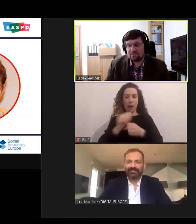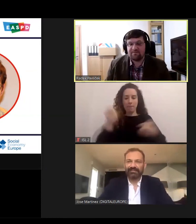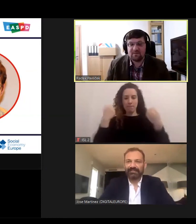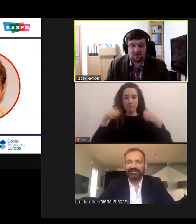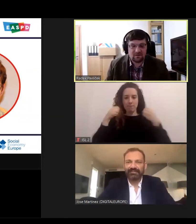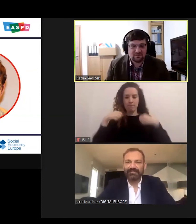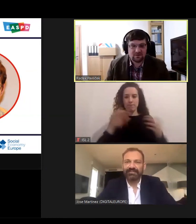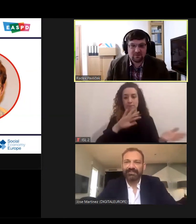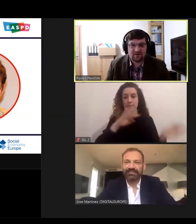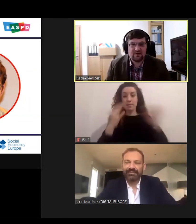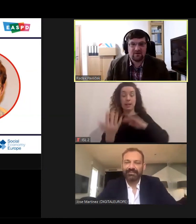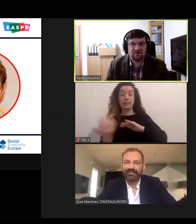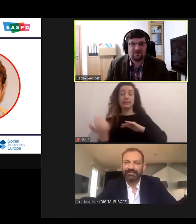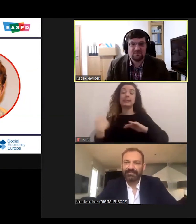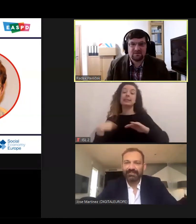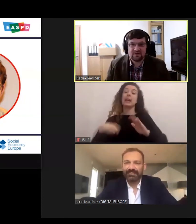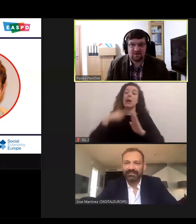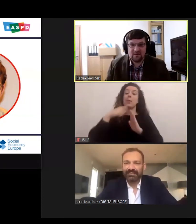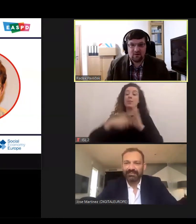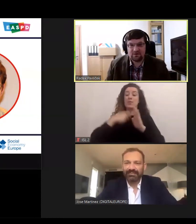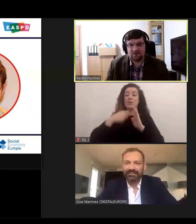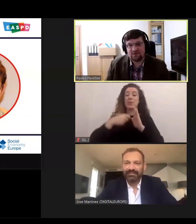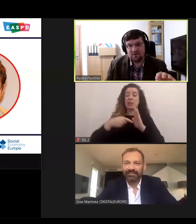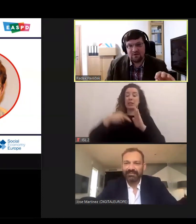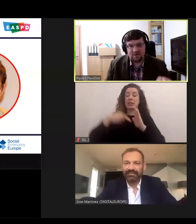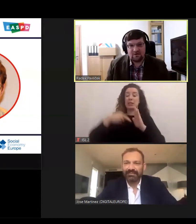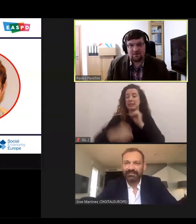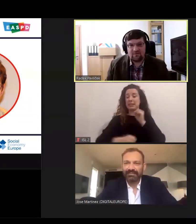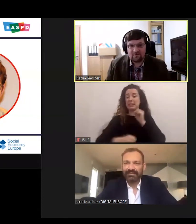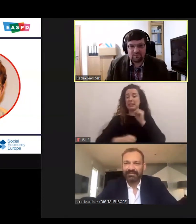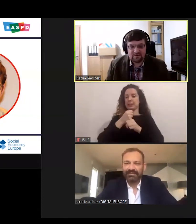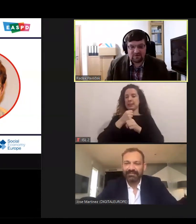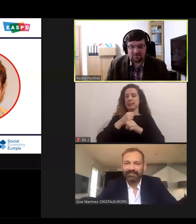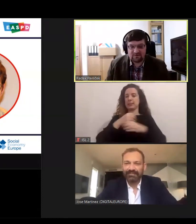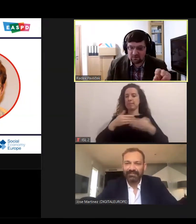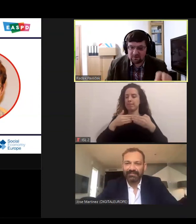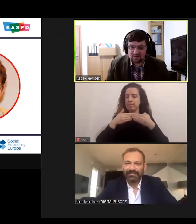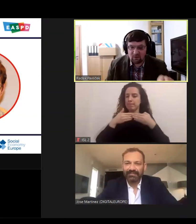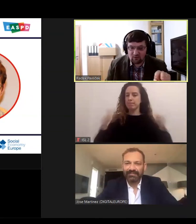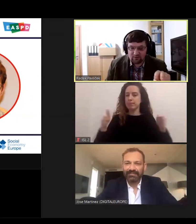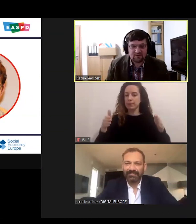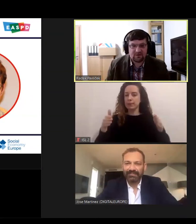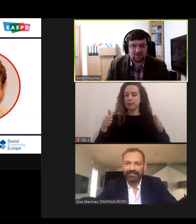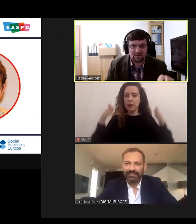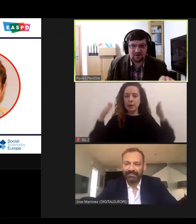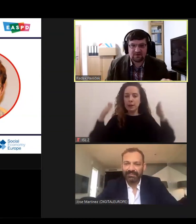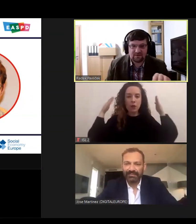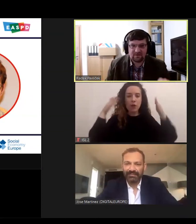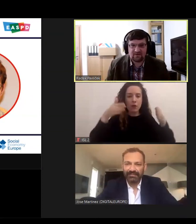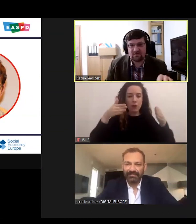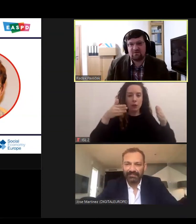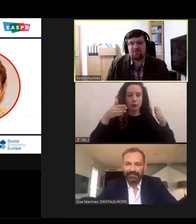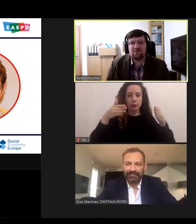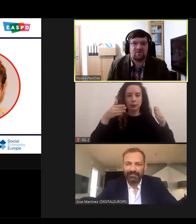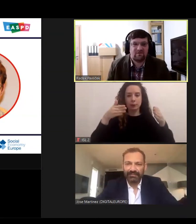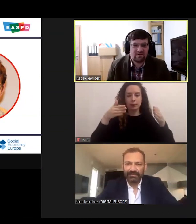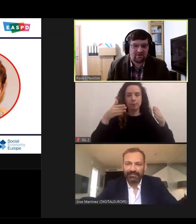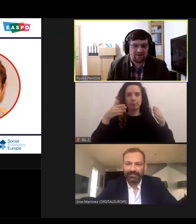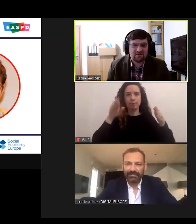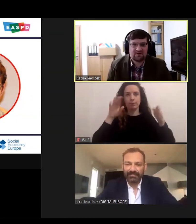we polished during the past 2 years, and now we are able to provide, I